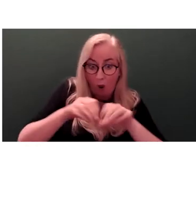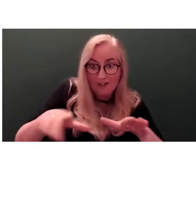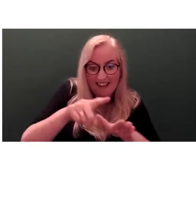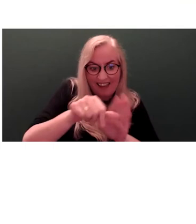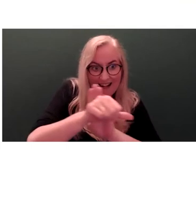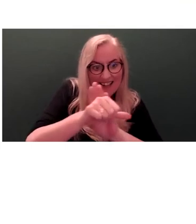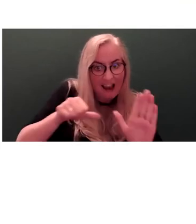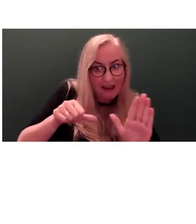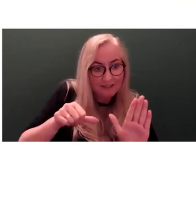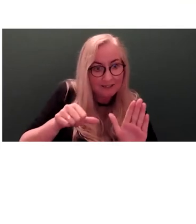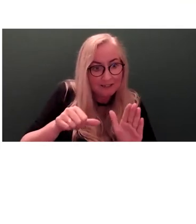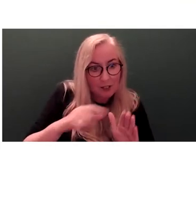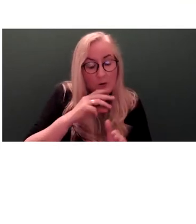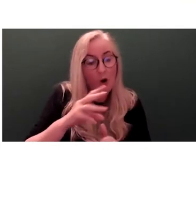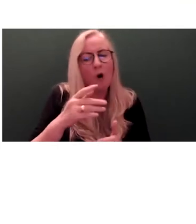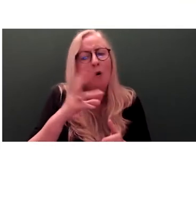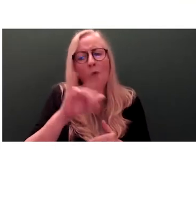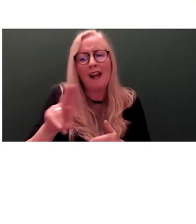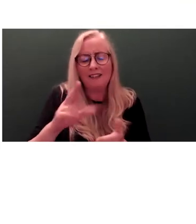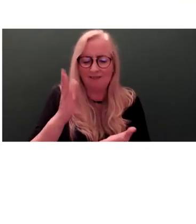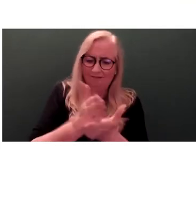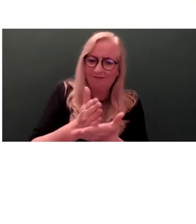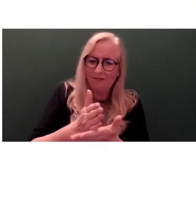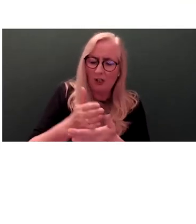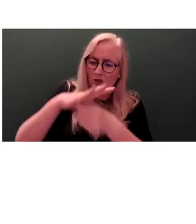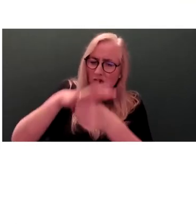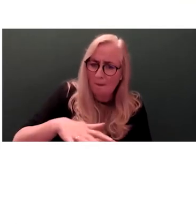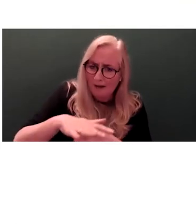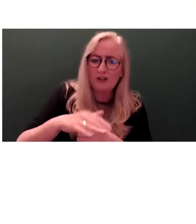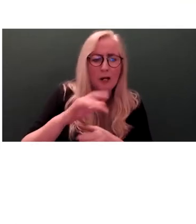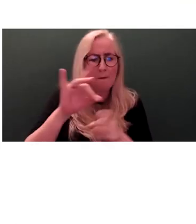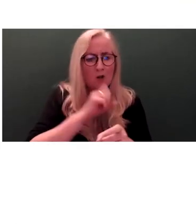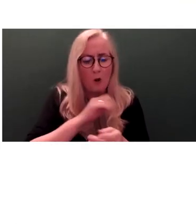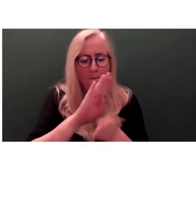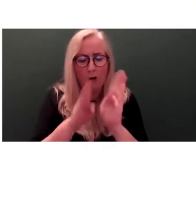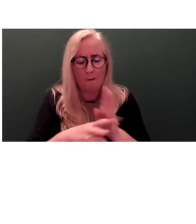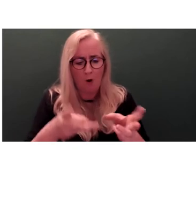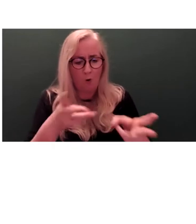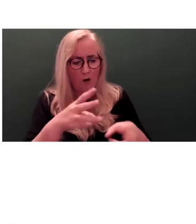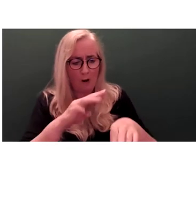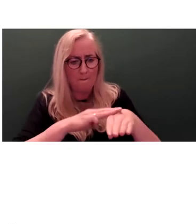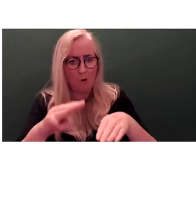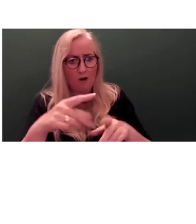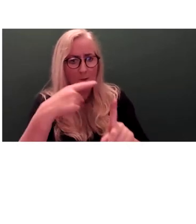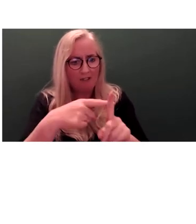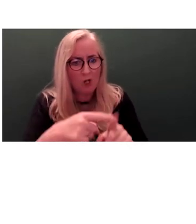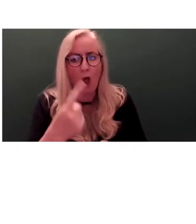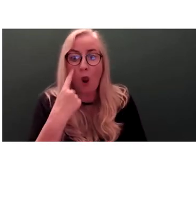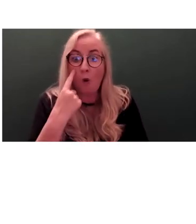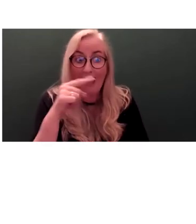from possibly a sort of a discriminatory environment into an environment that was much more positive. Looked at this, potential